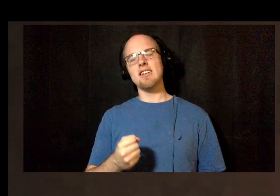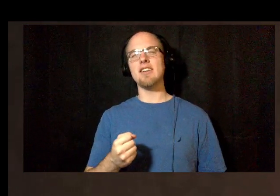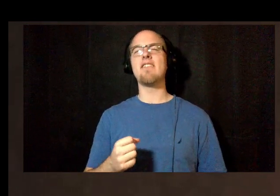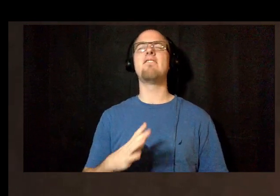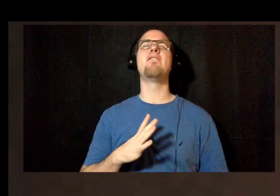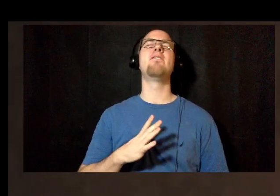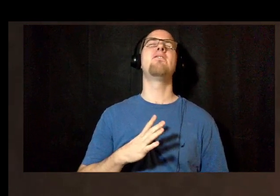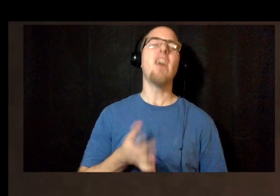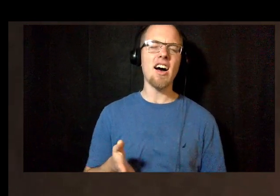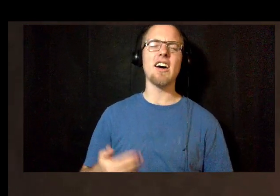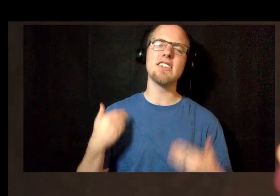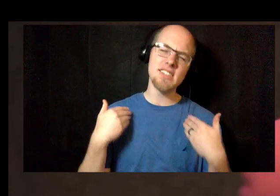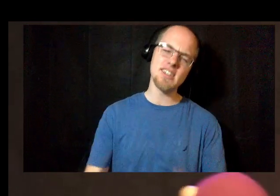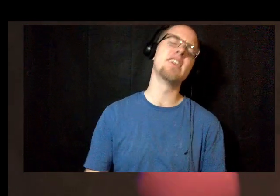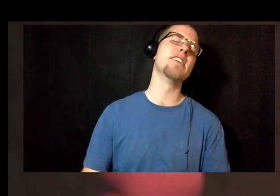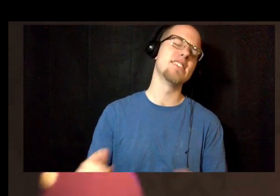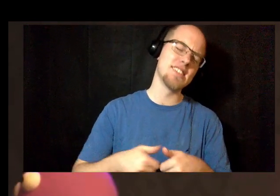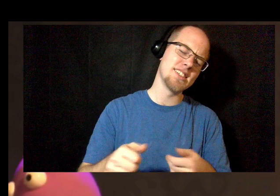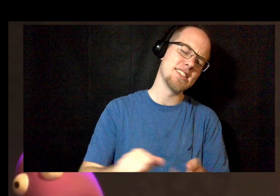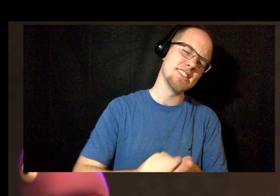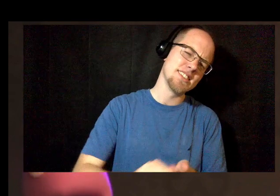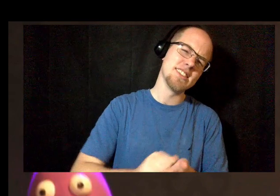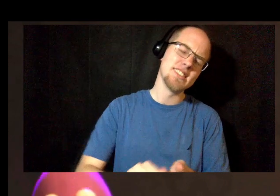Okay, fine, I'll do the fucking dishes.